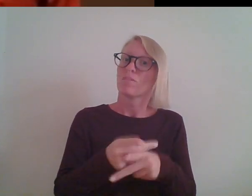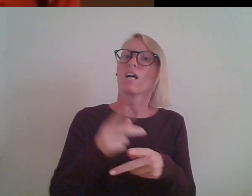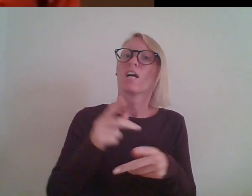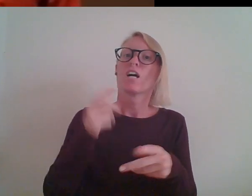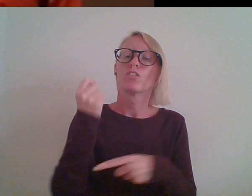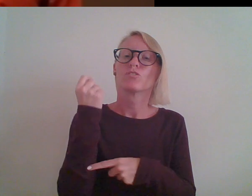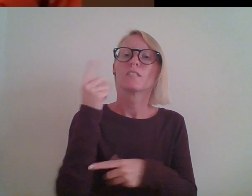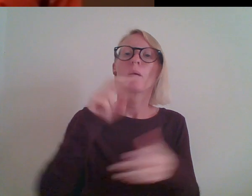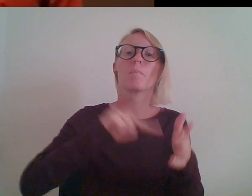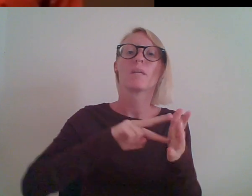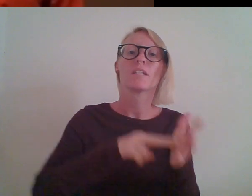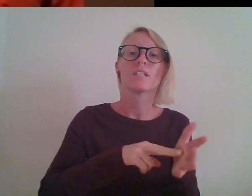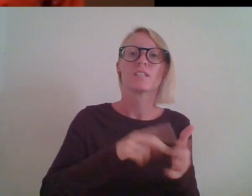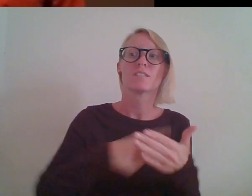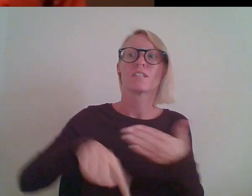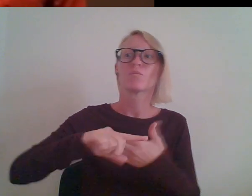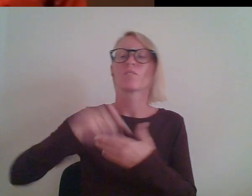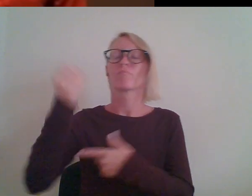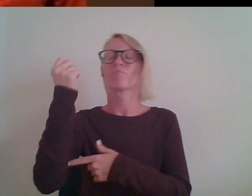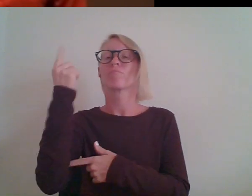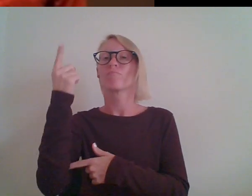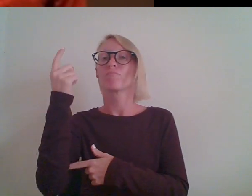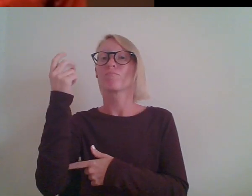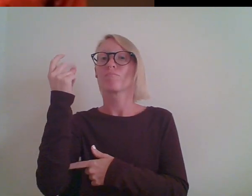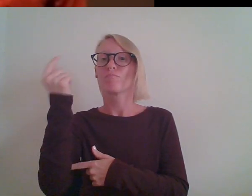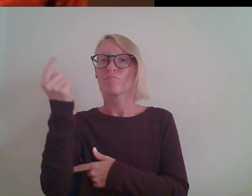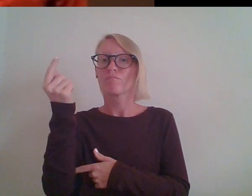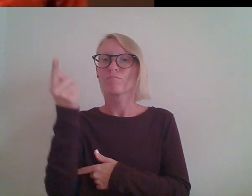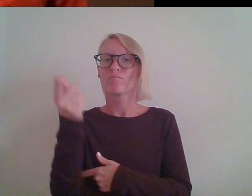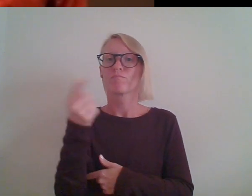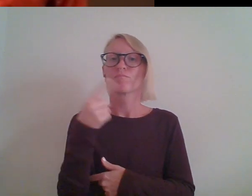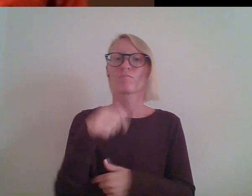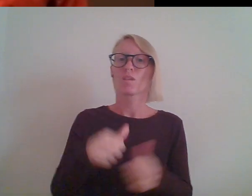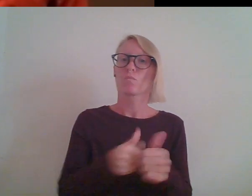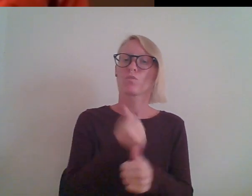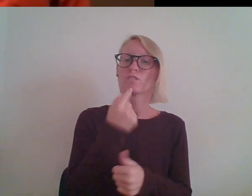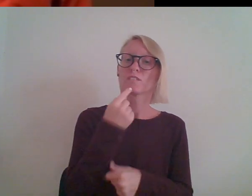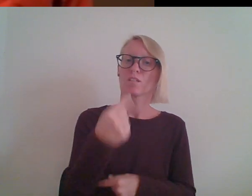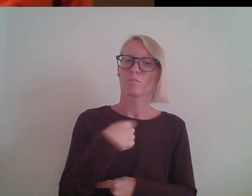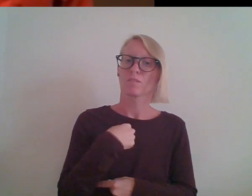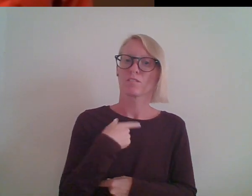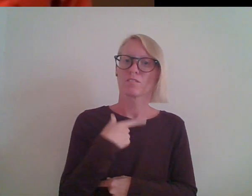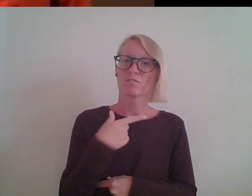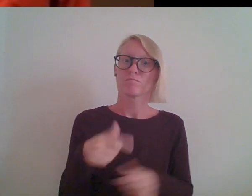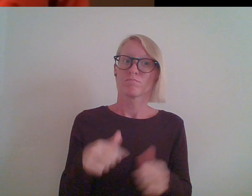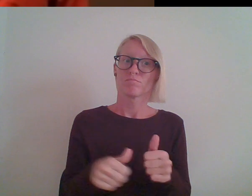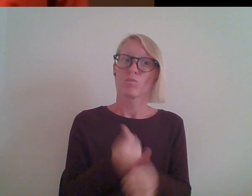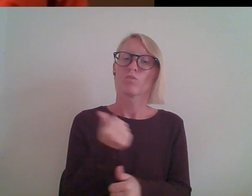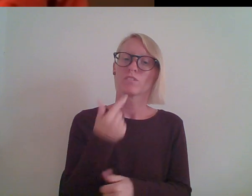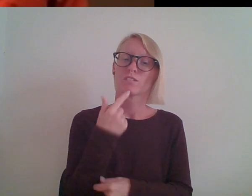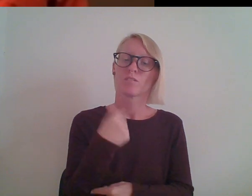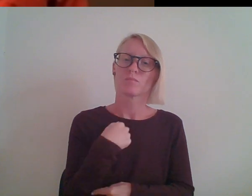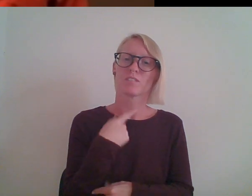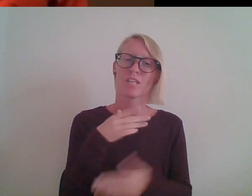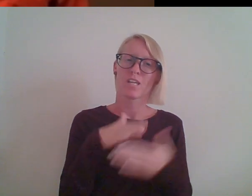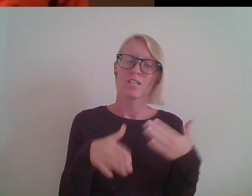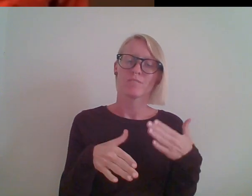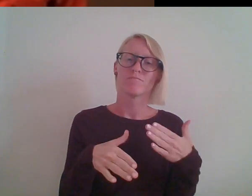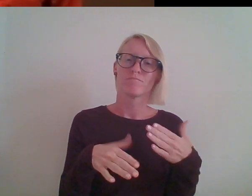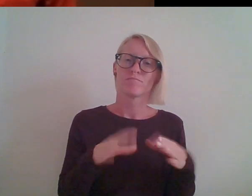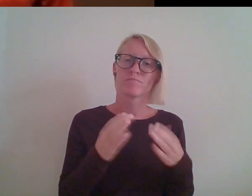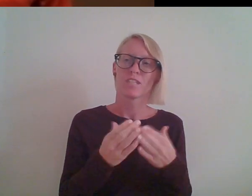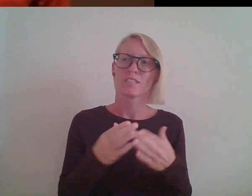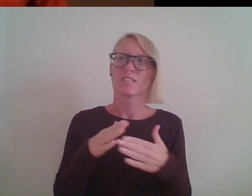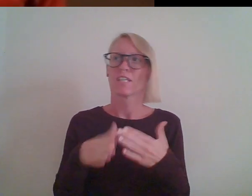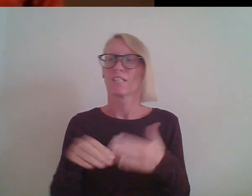next week, what were those 13 letters? And most of you tell me. At the end of the quarter, I could ask you. Most of you could tell me. You might be confused. Was it Happy